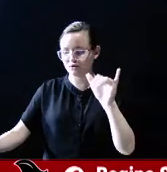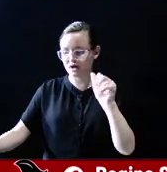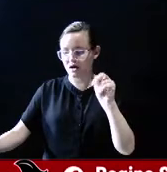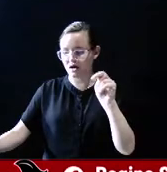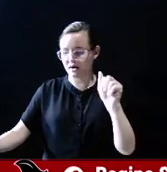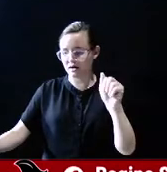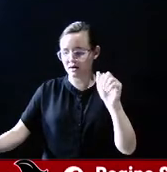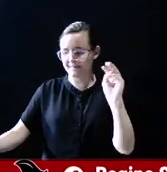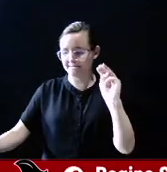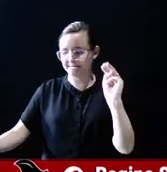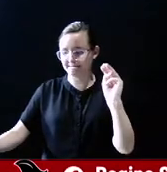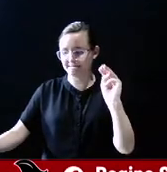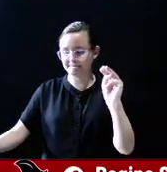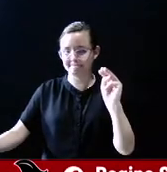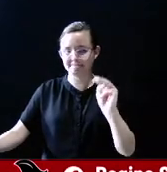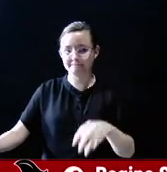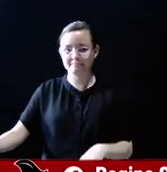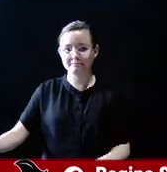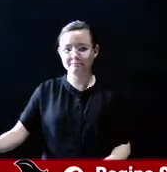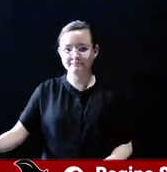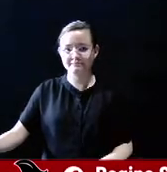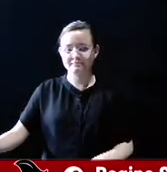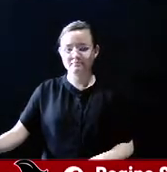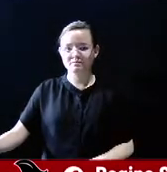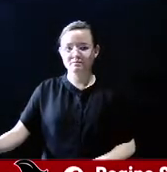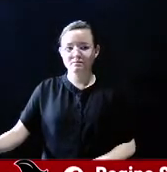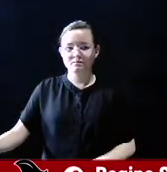Brianna Alyssa Mata.